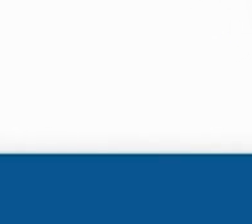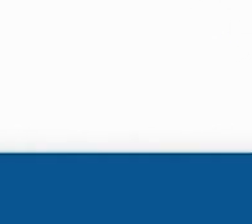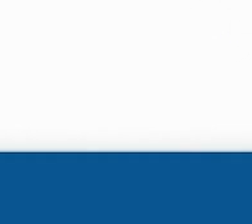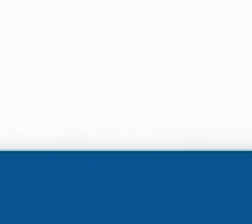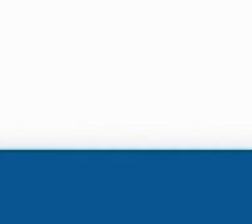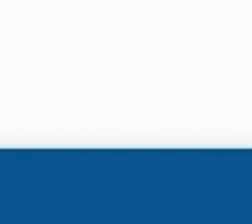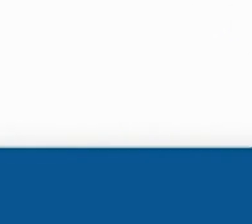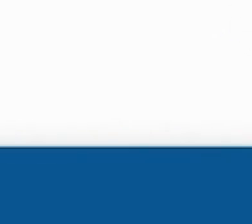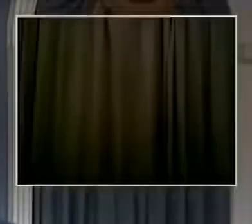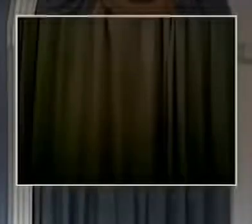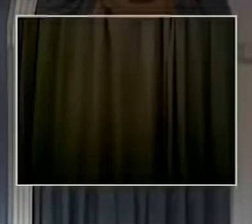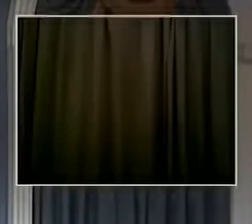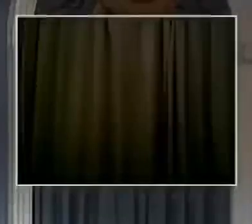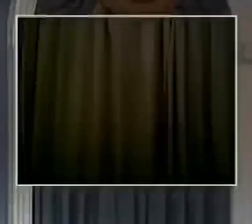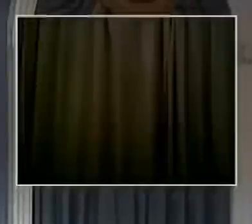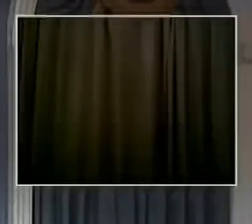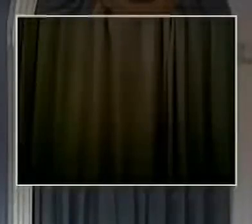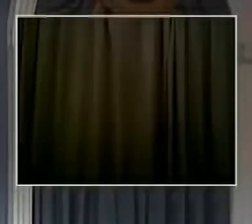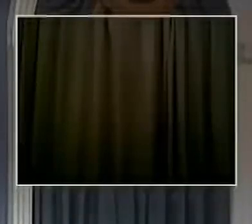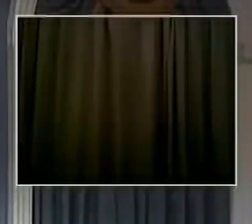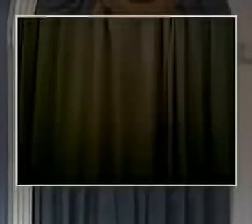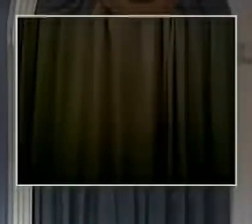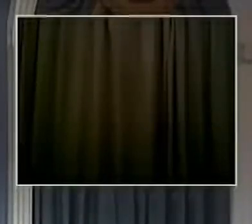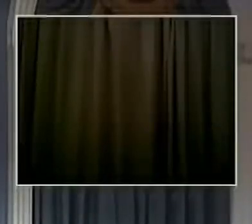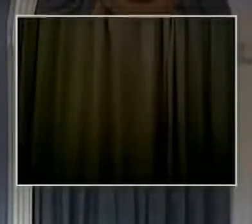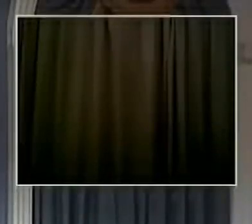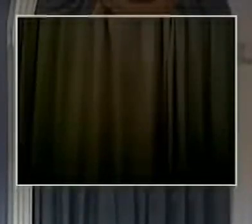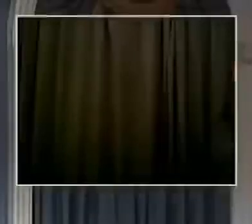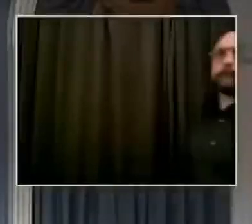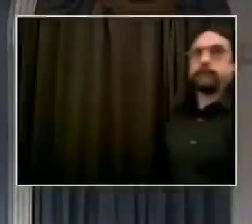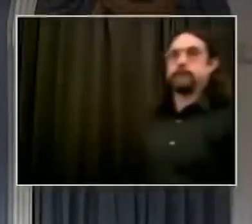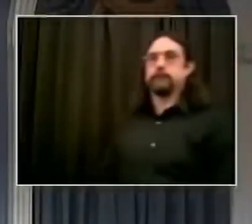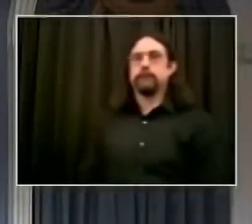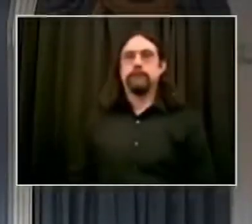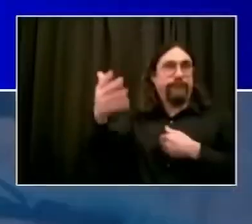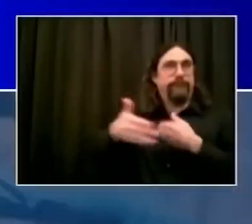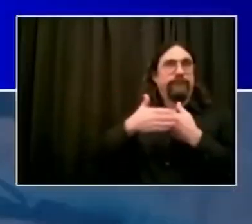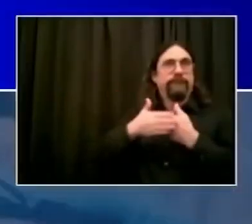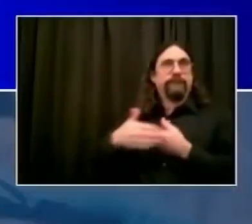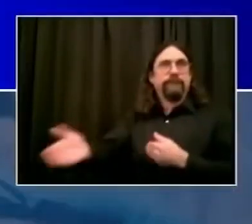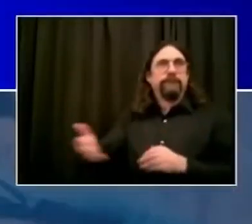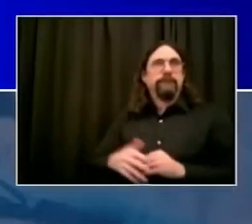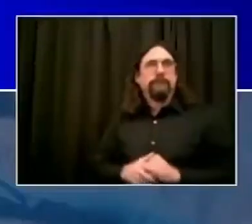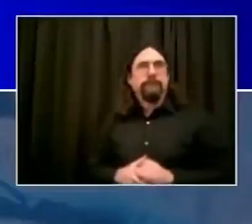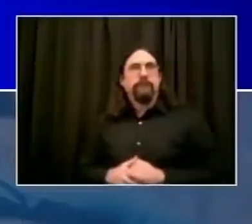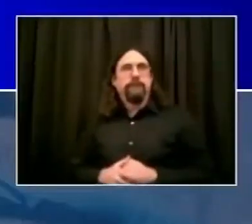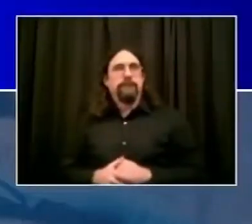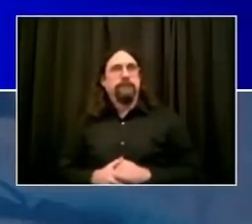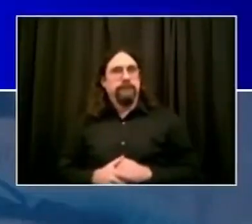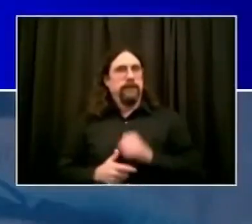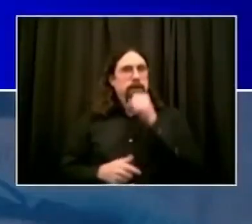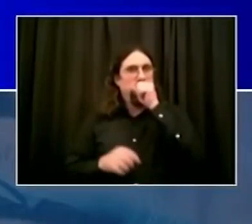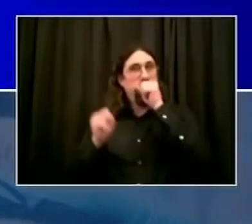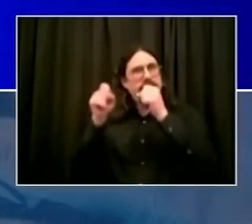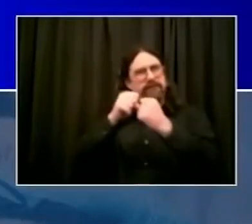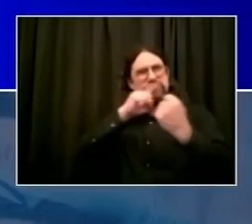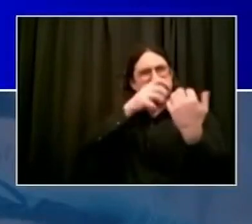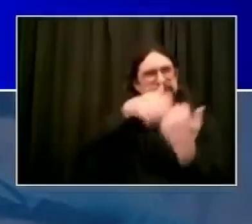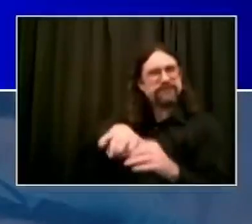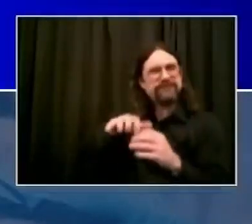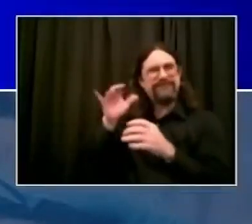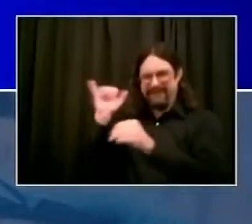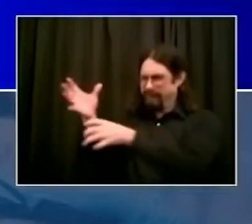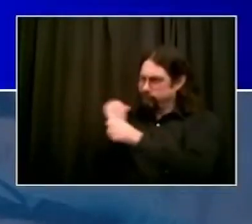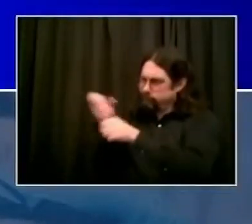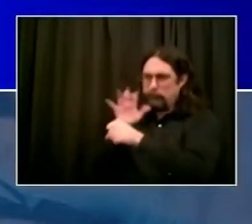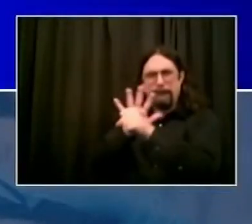not easy for anyone. But the mayor said it's for everyone's convenience and safety. Why are they by appointment only? 1, we do not